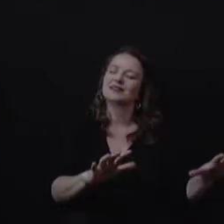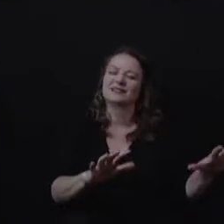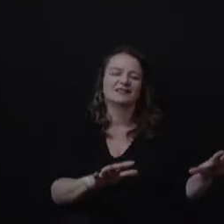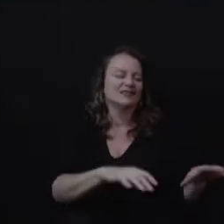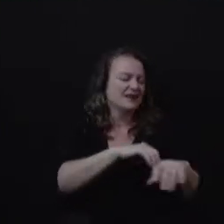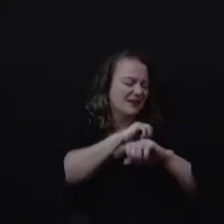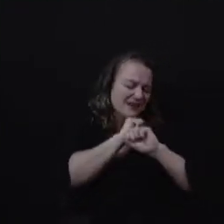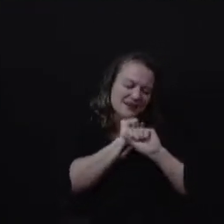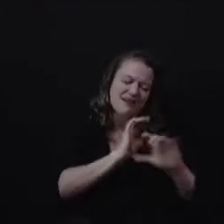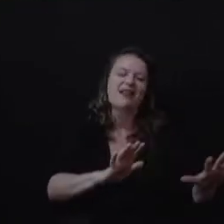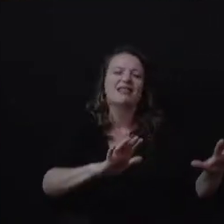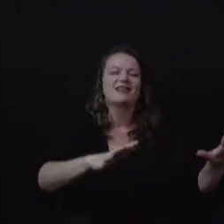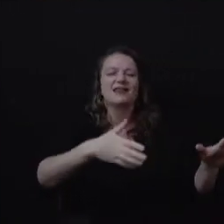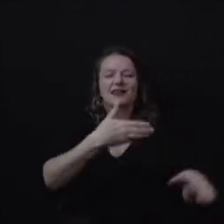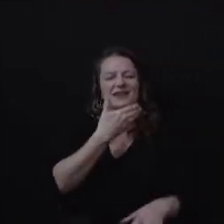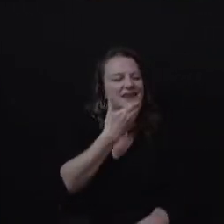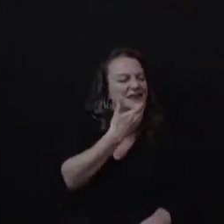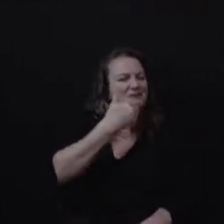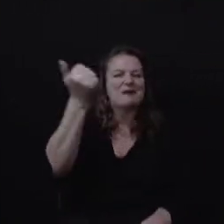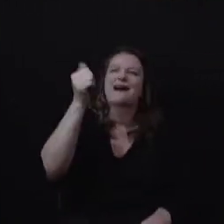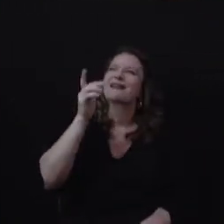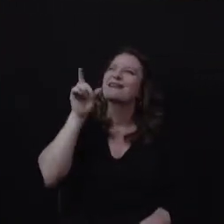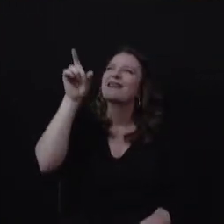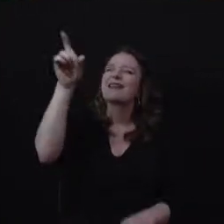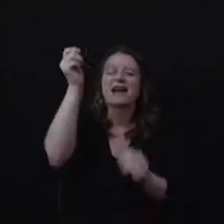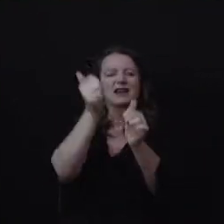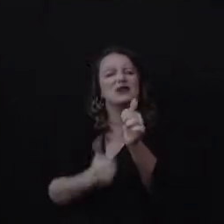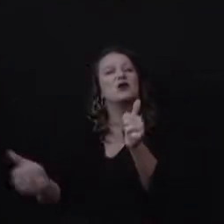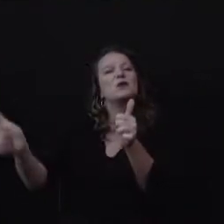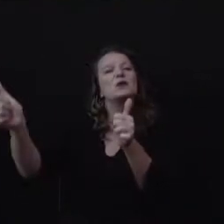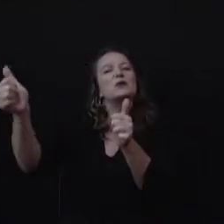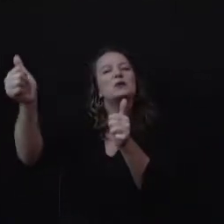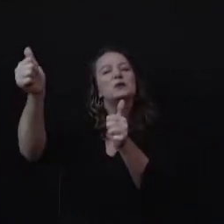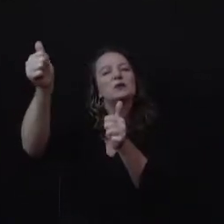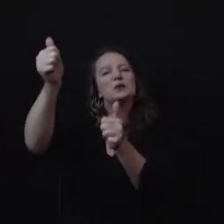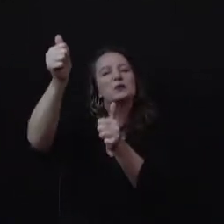nothing, nothing is better than you.